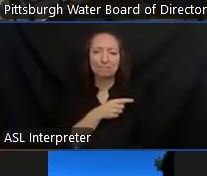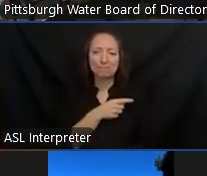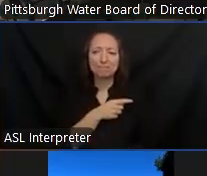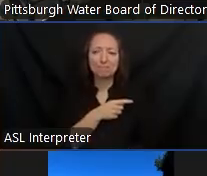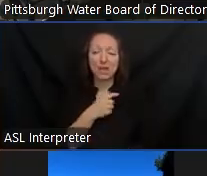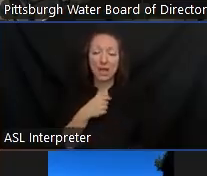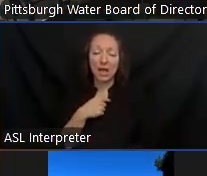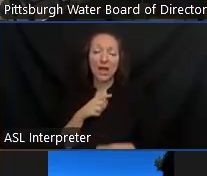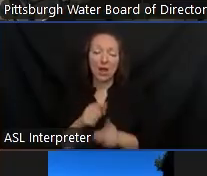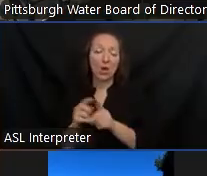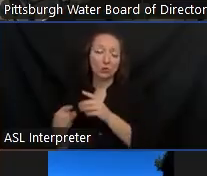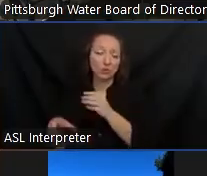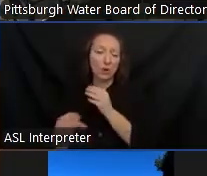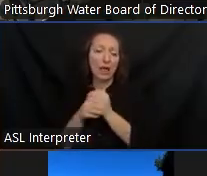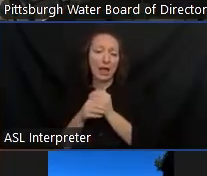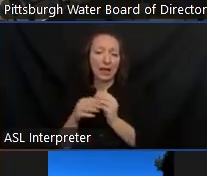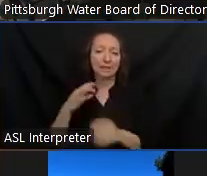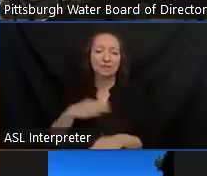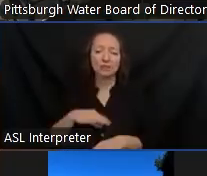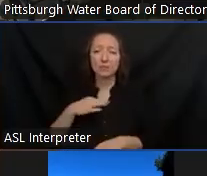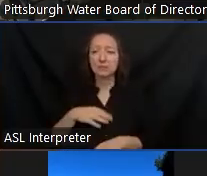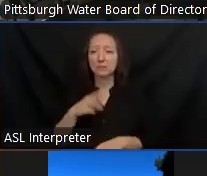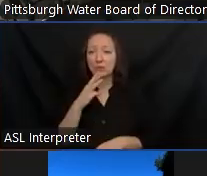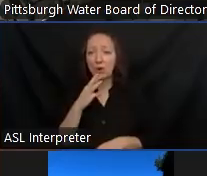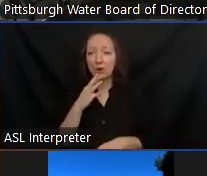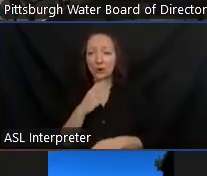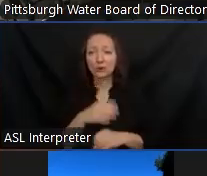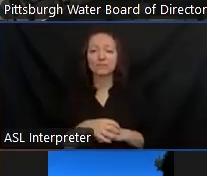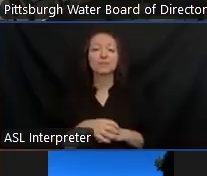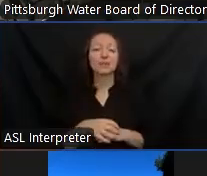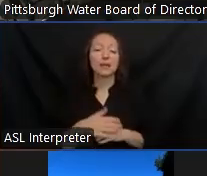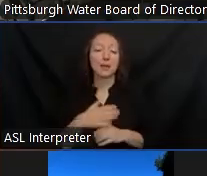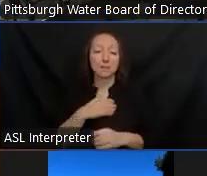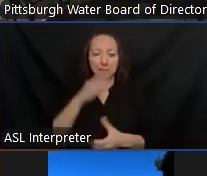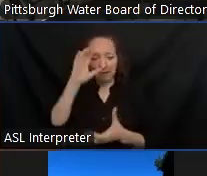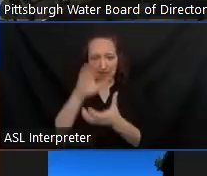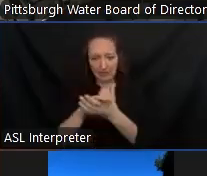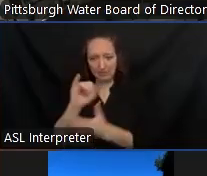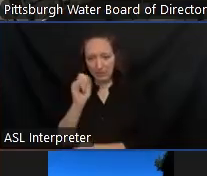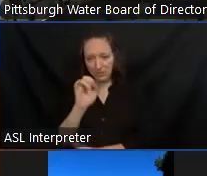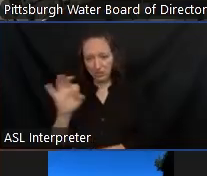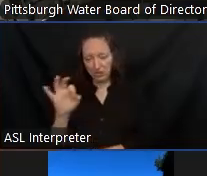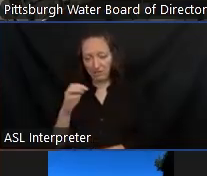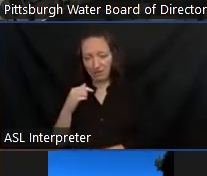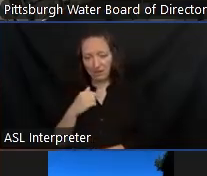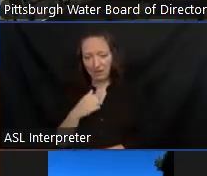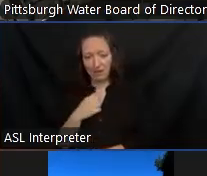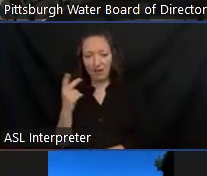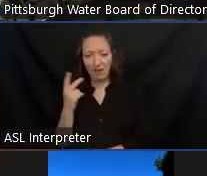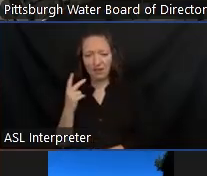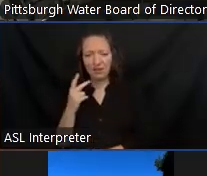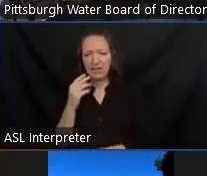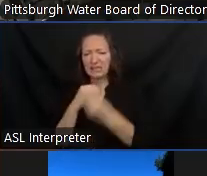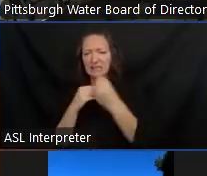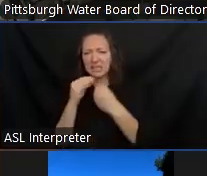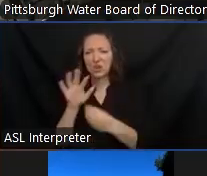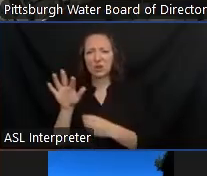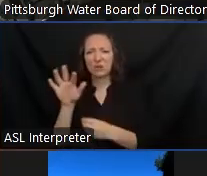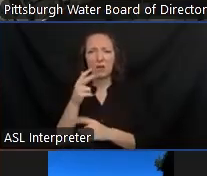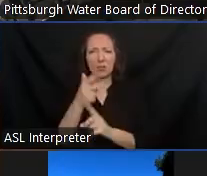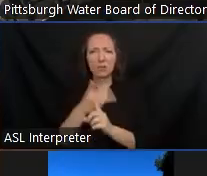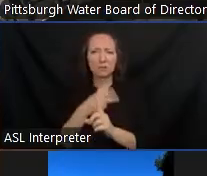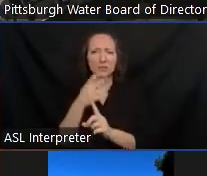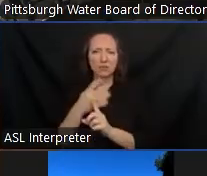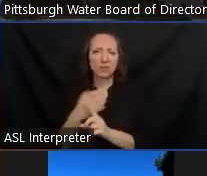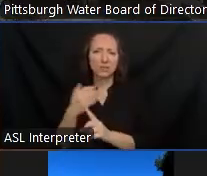add, just in terms of Pittsburgh Water, my husband Jeff and I had dinner probably about 3 or 4 months ago with Paul